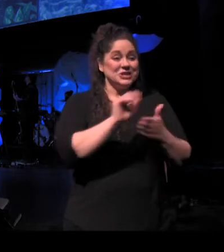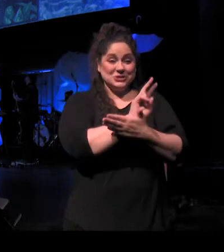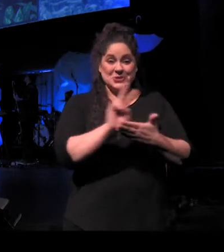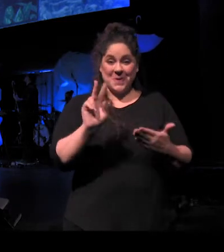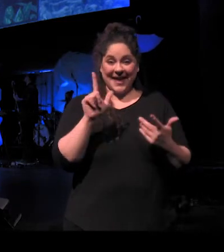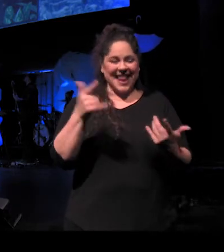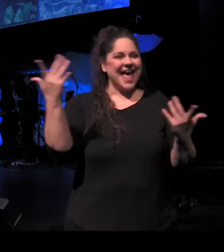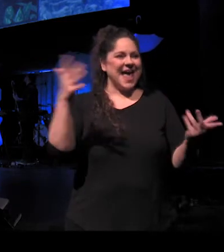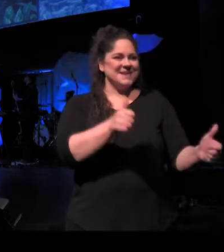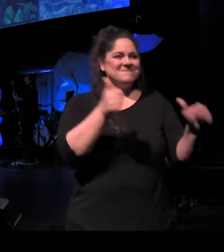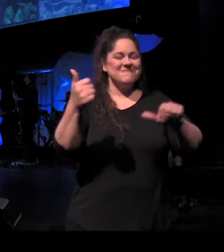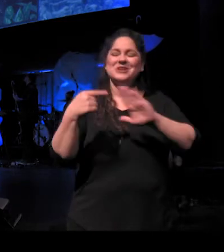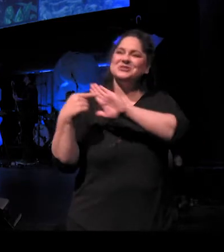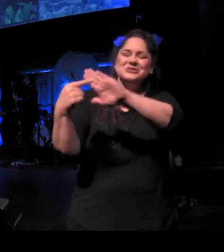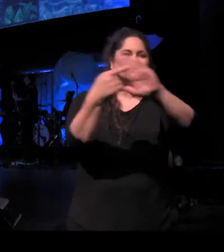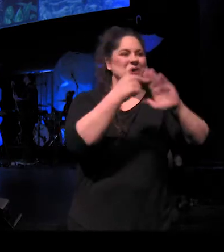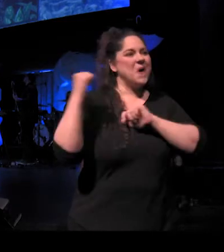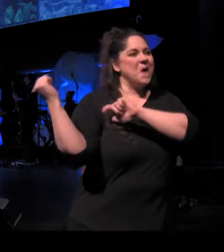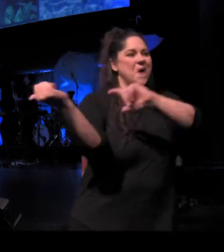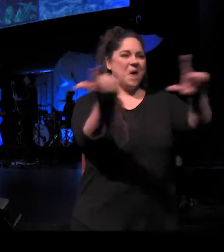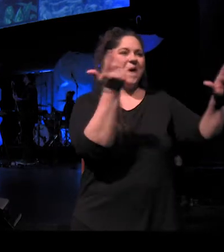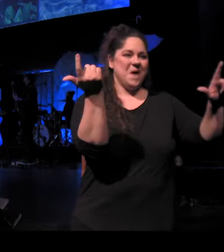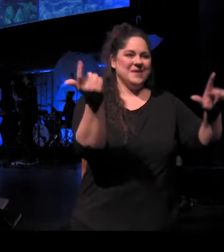the world.